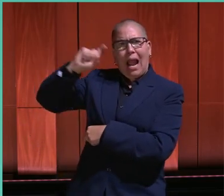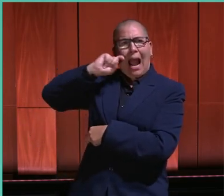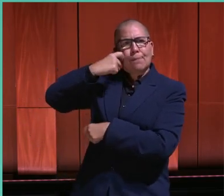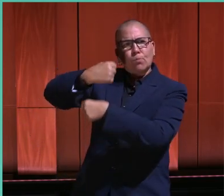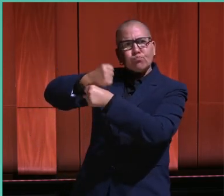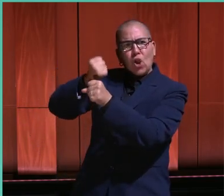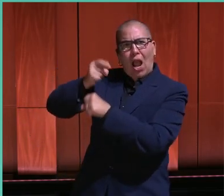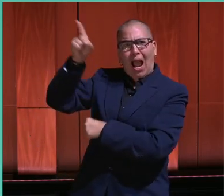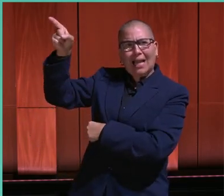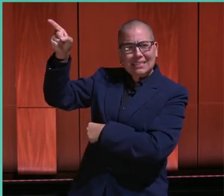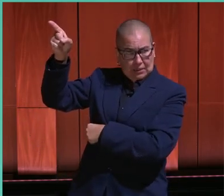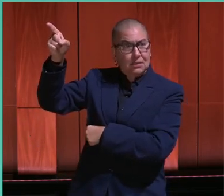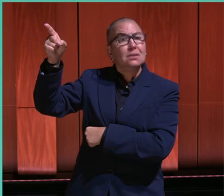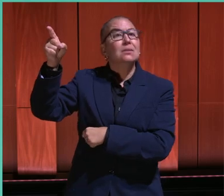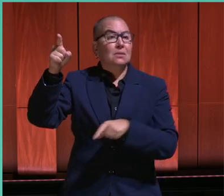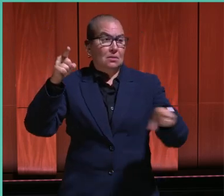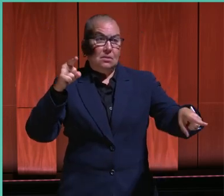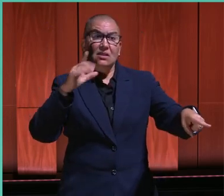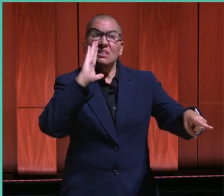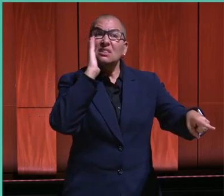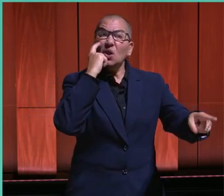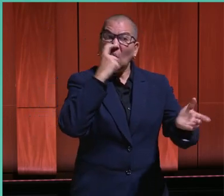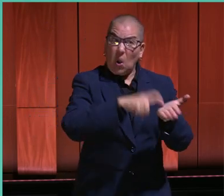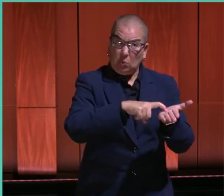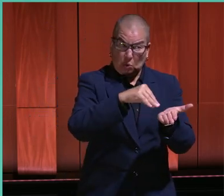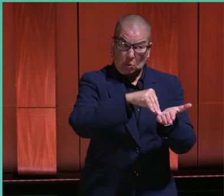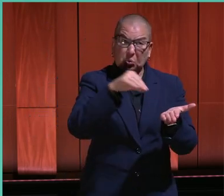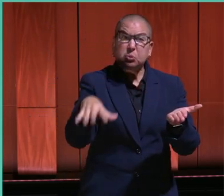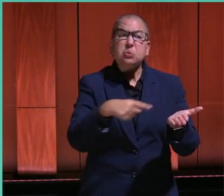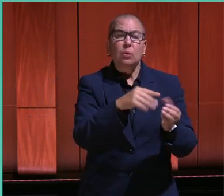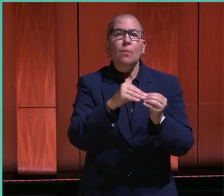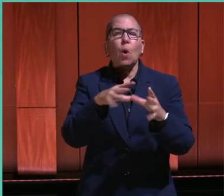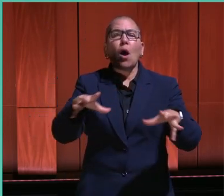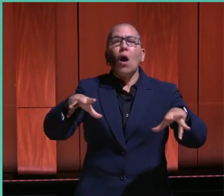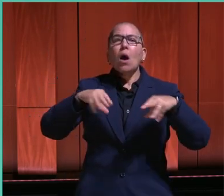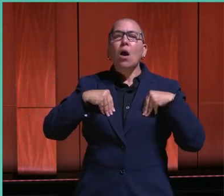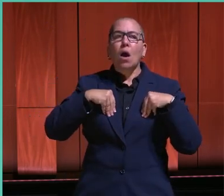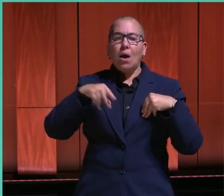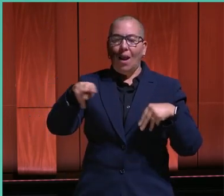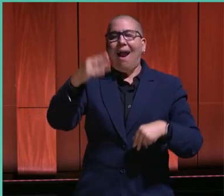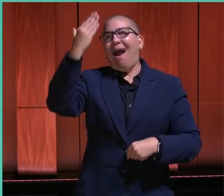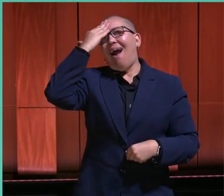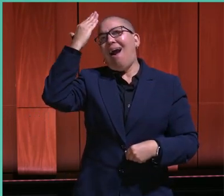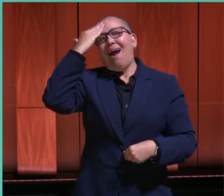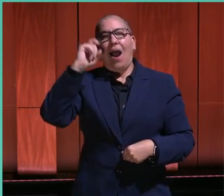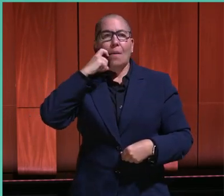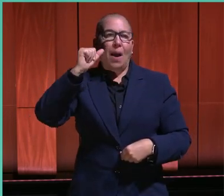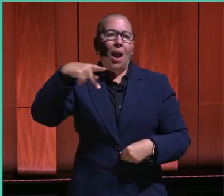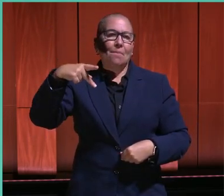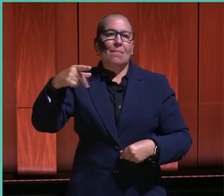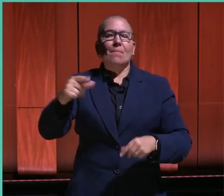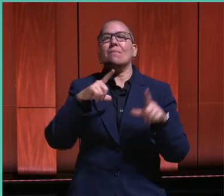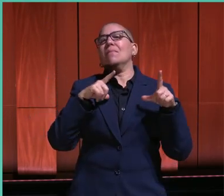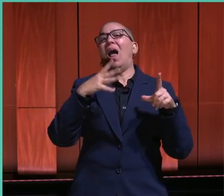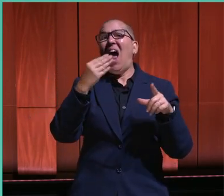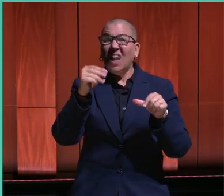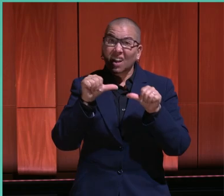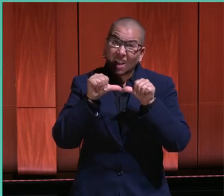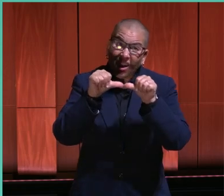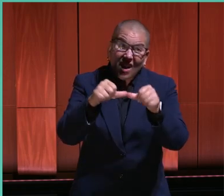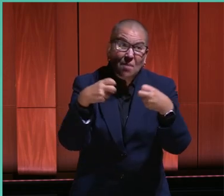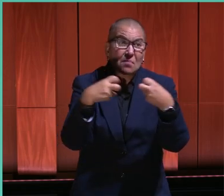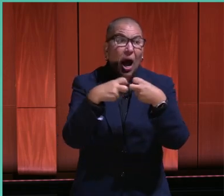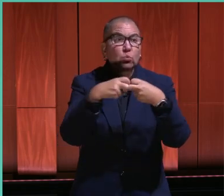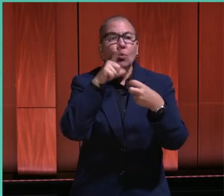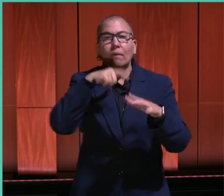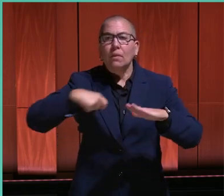information quicker. And also with the iPads that we've just implemented, the battery life is a lot bigger. So the students are able to stay on those devices for